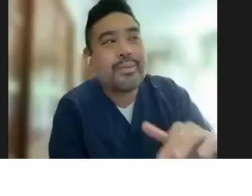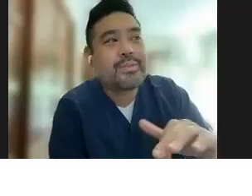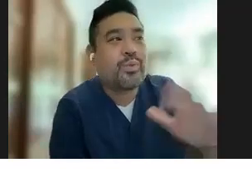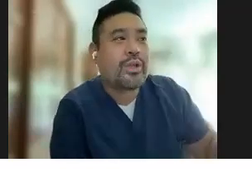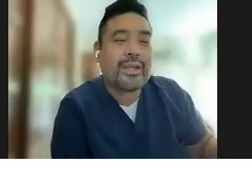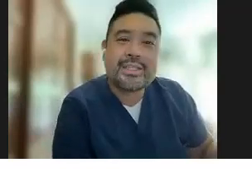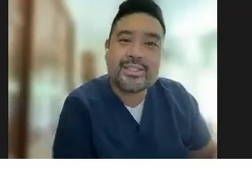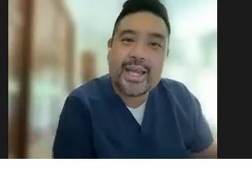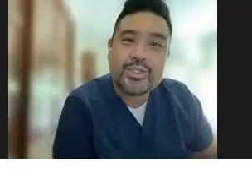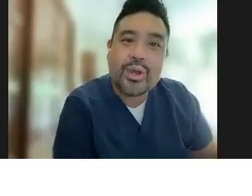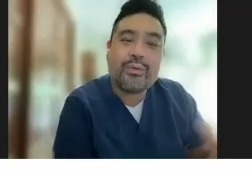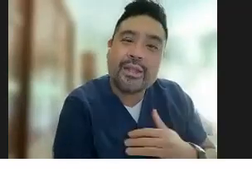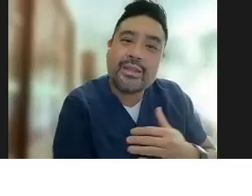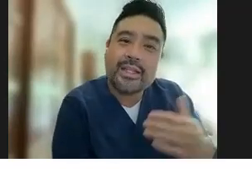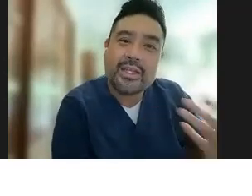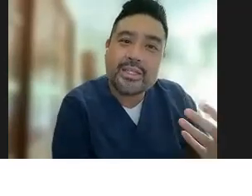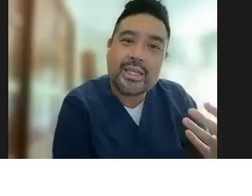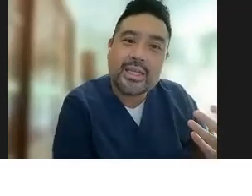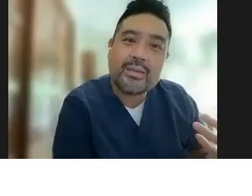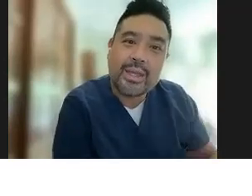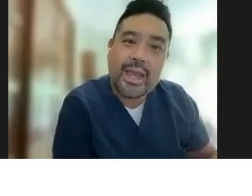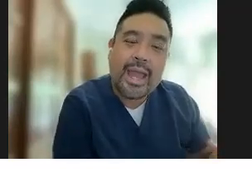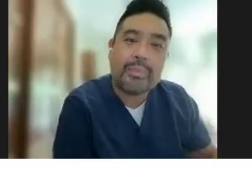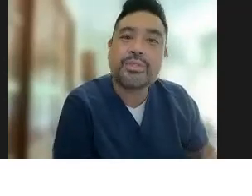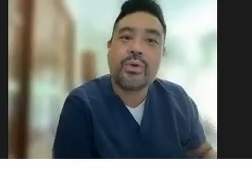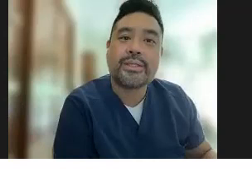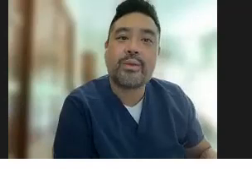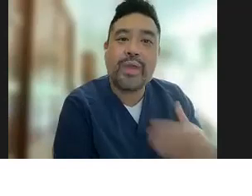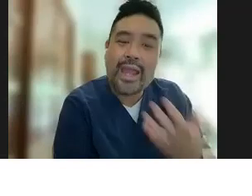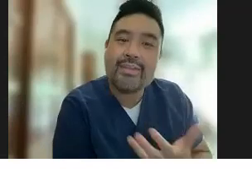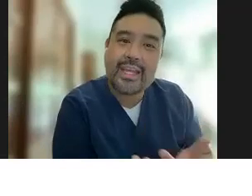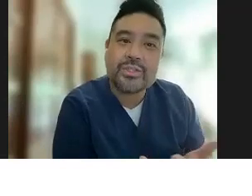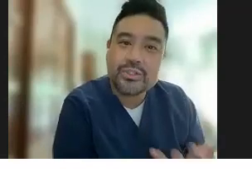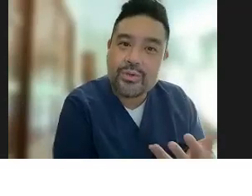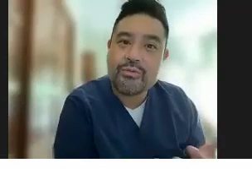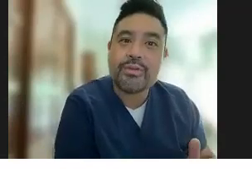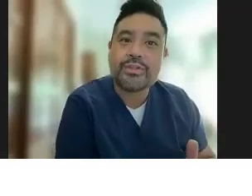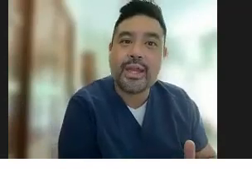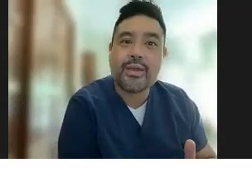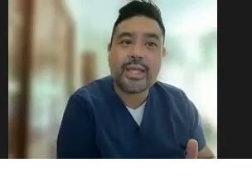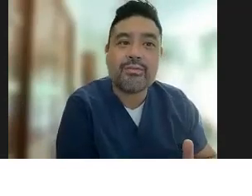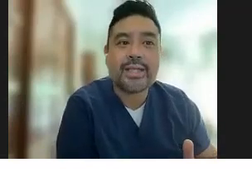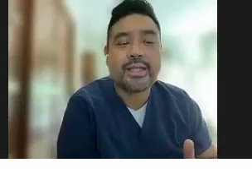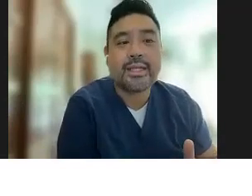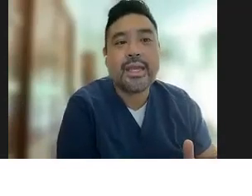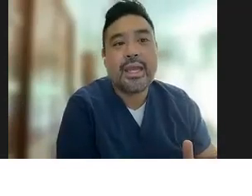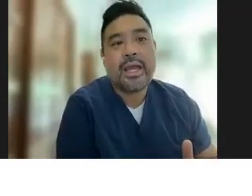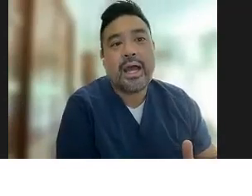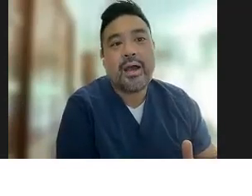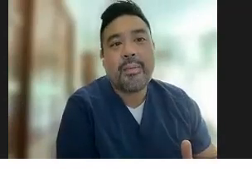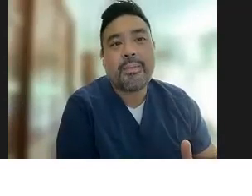So I think sometimes we look at this as a sad story. I really think it can be a happy story, is that we have the answer. It's right in front of us right now. It's getting